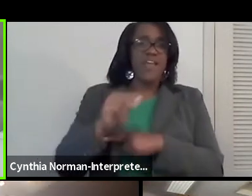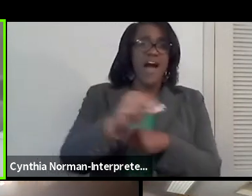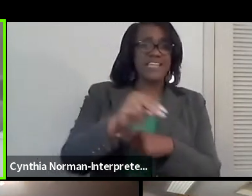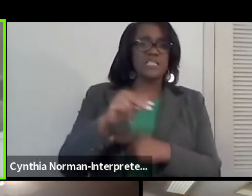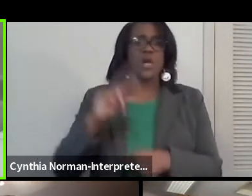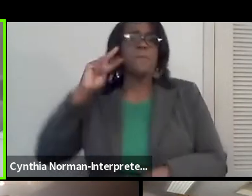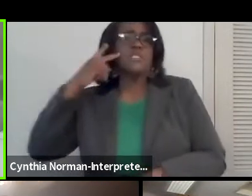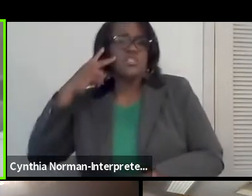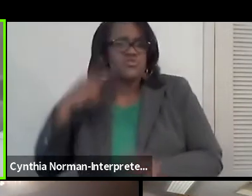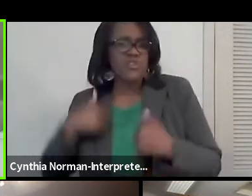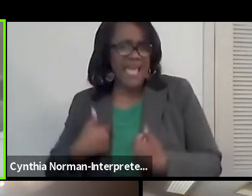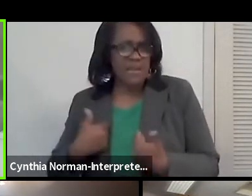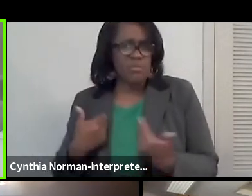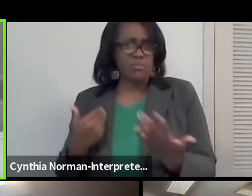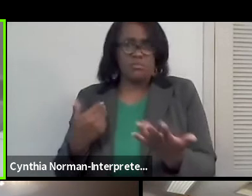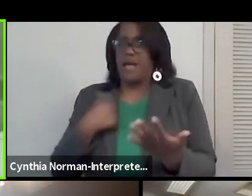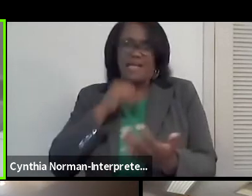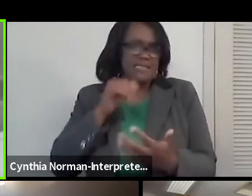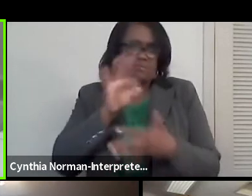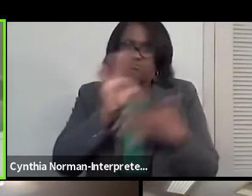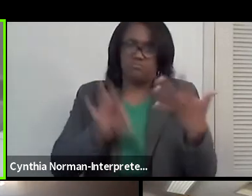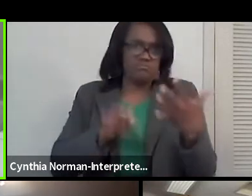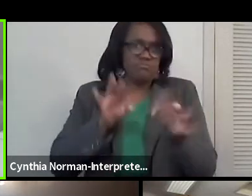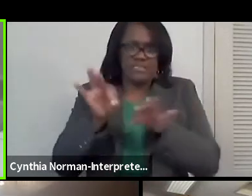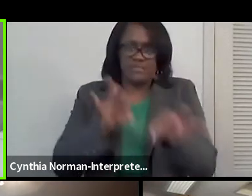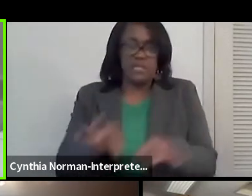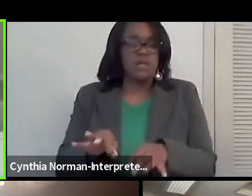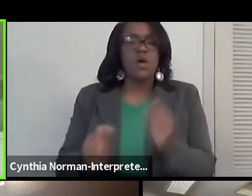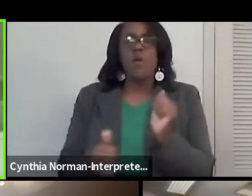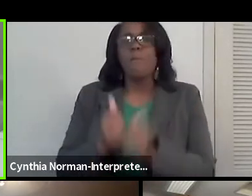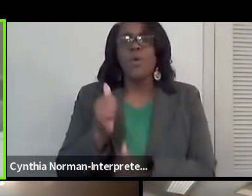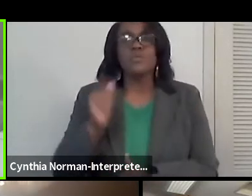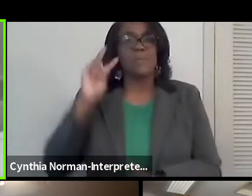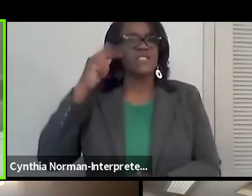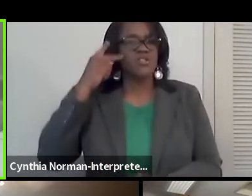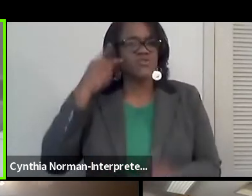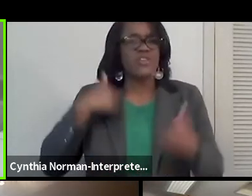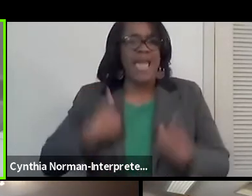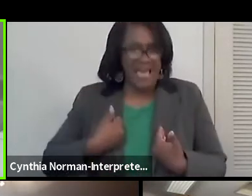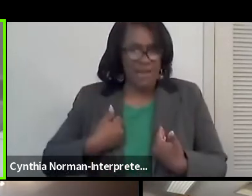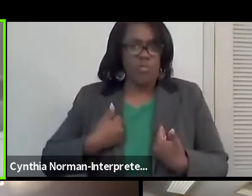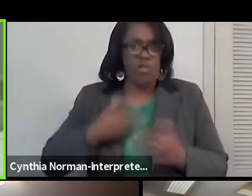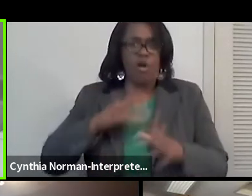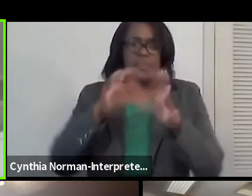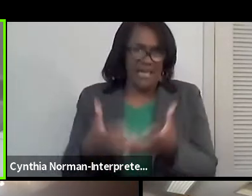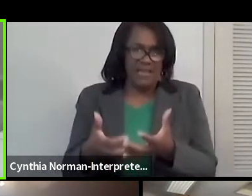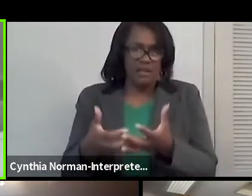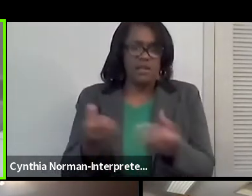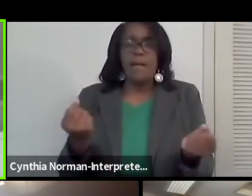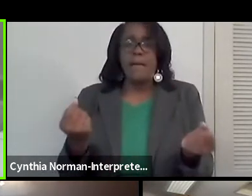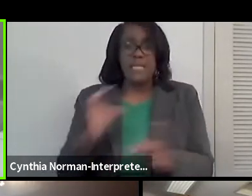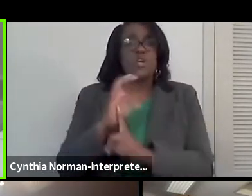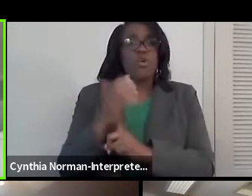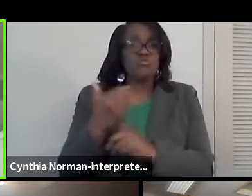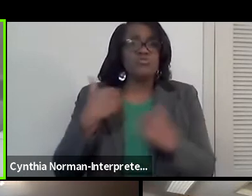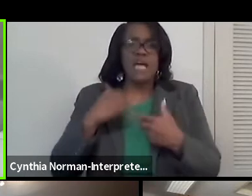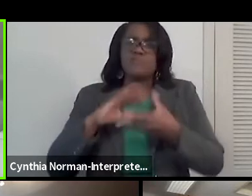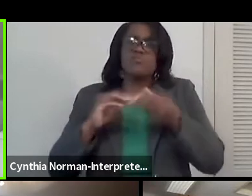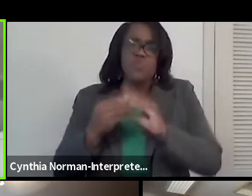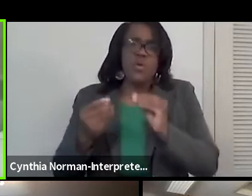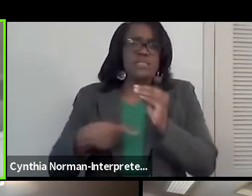And there are many. I mean, wow, probably one of the most misunderstood animals on the planet. In lots of cultures, there are stories about them